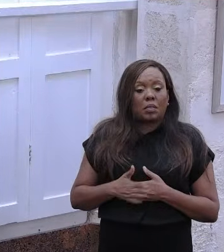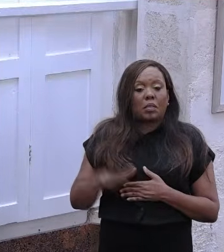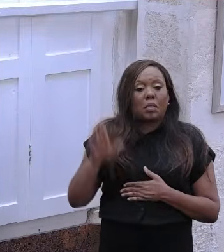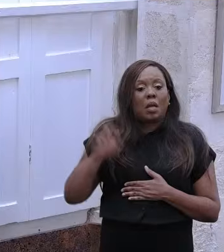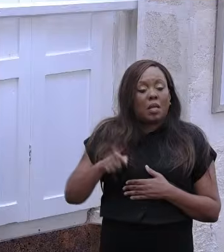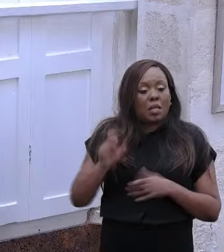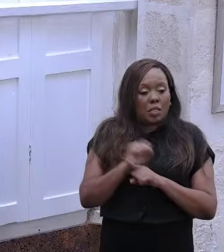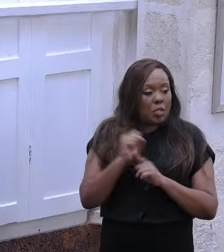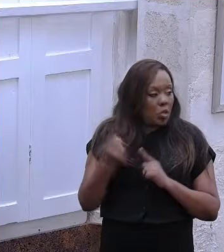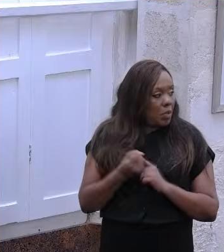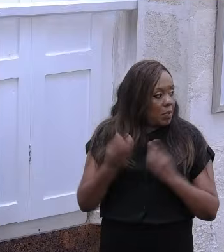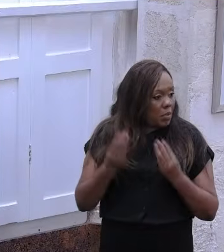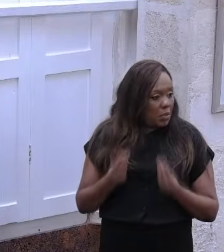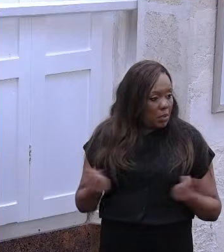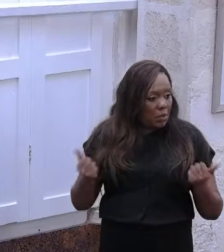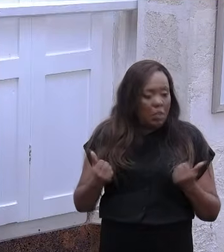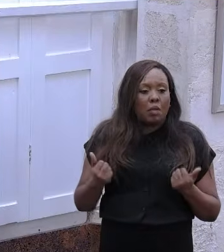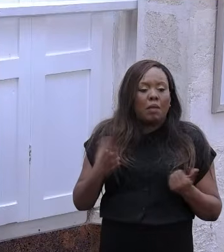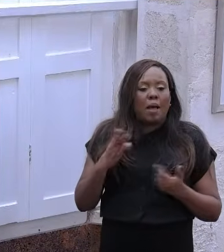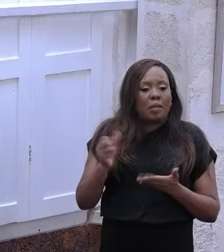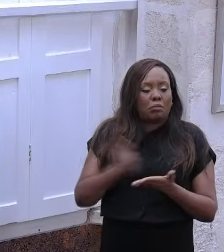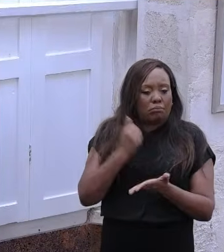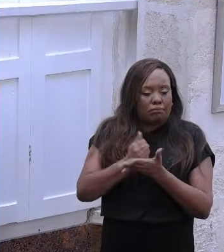thankfully so as well. So,